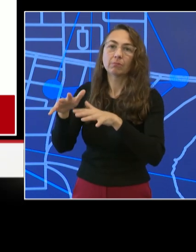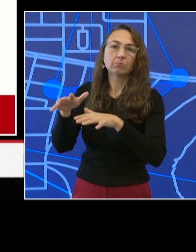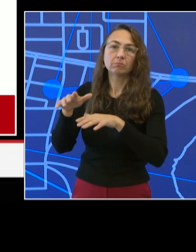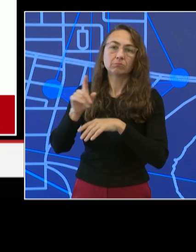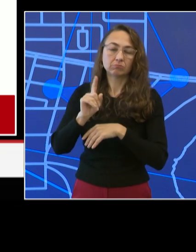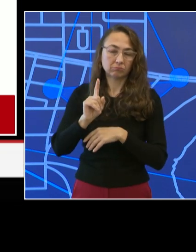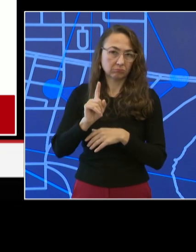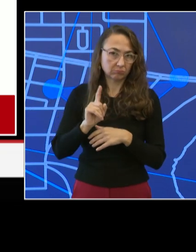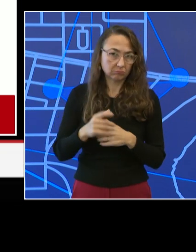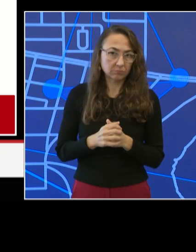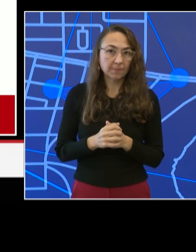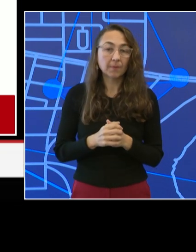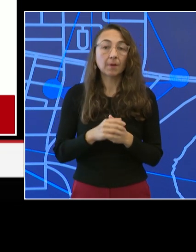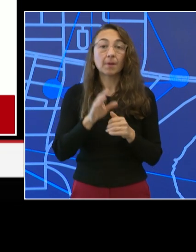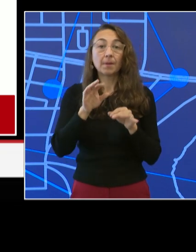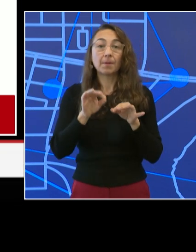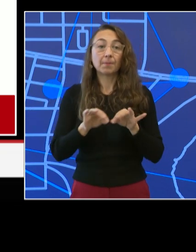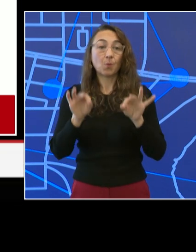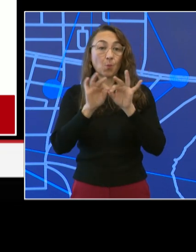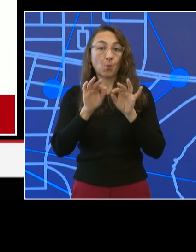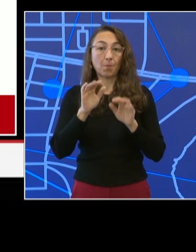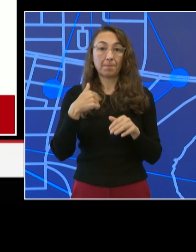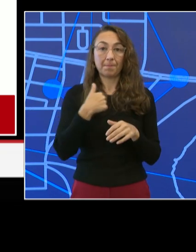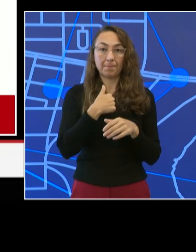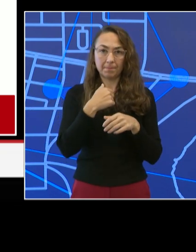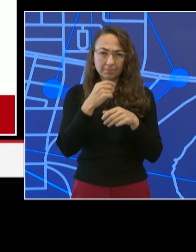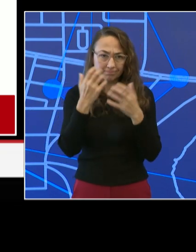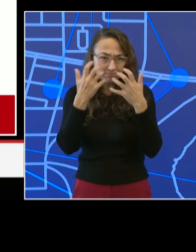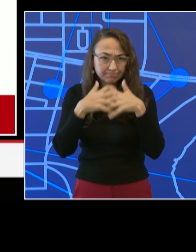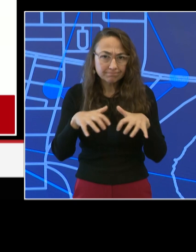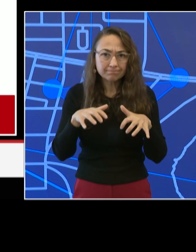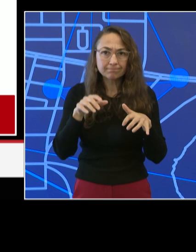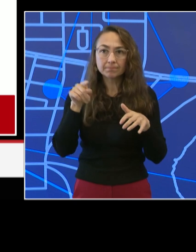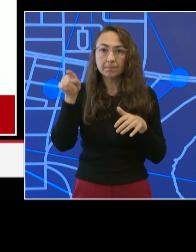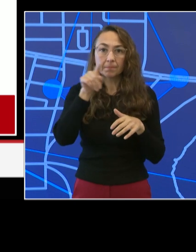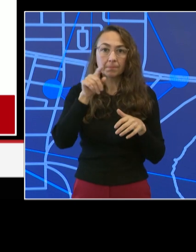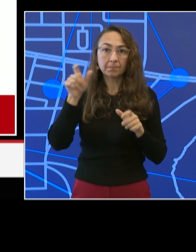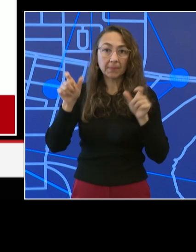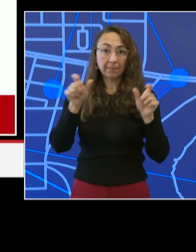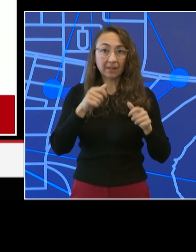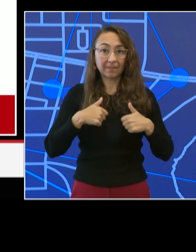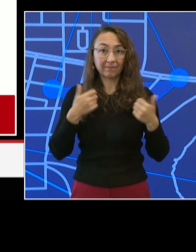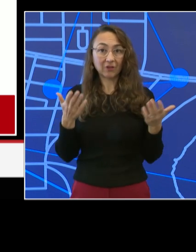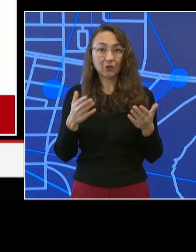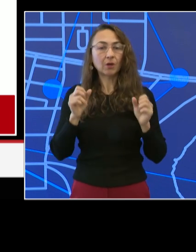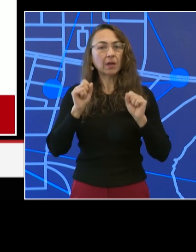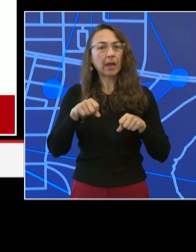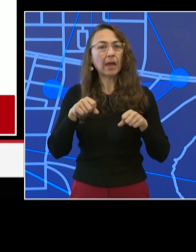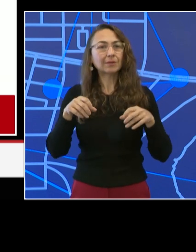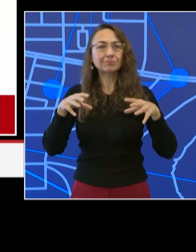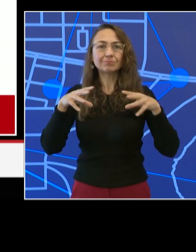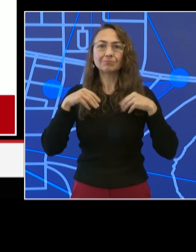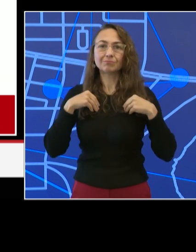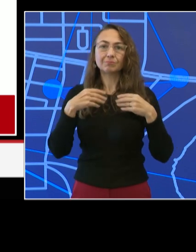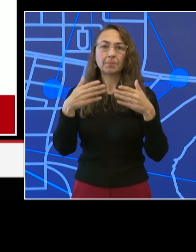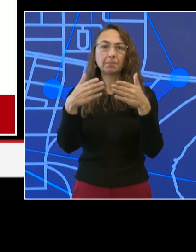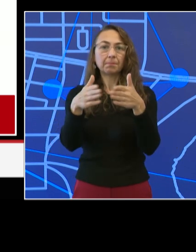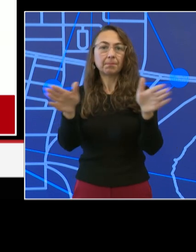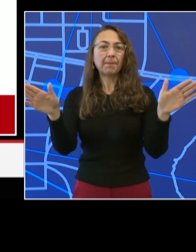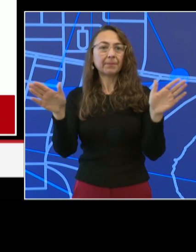critically important to us was to allow our residents to reclaim public space, that it wasn't simply about arresting people